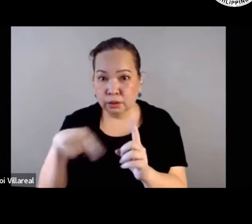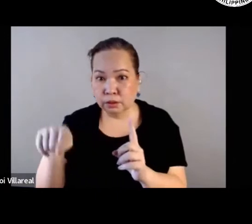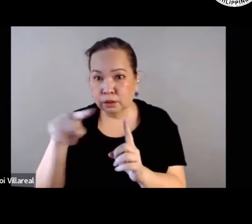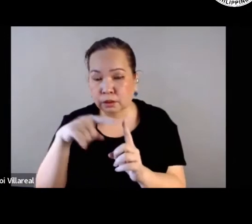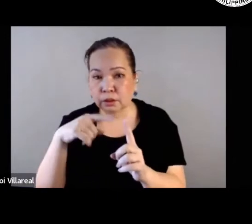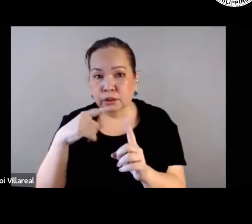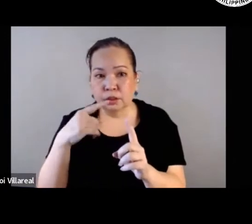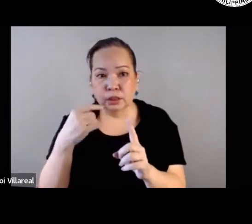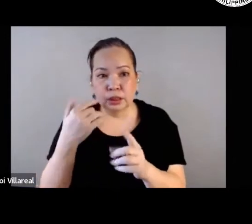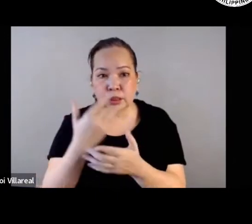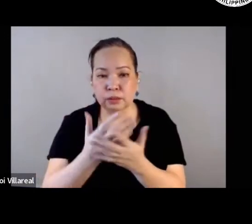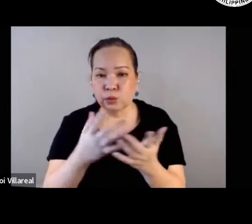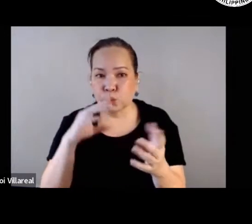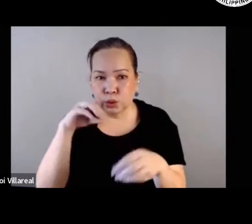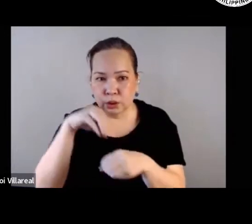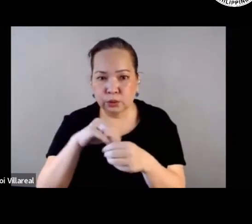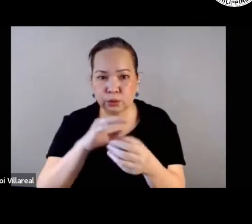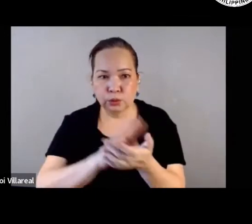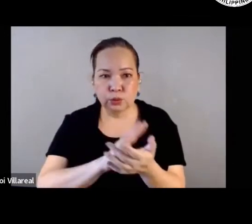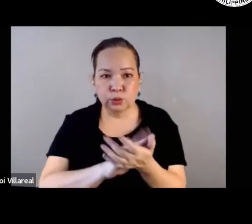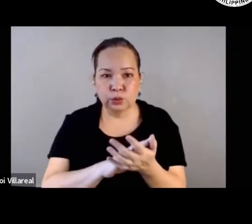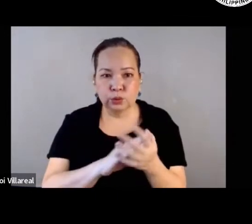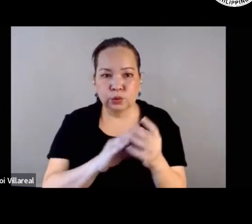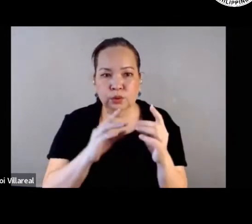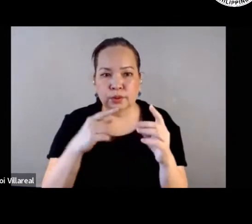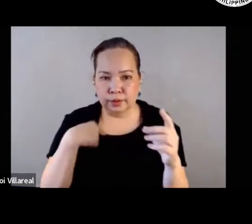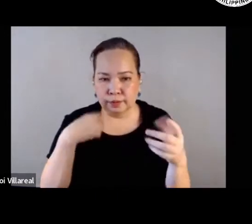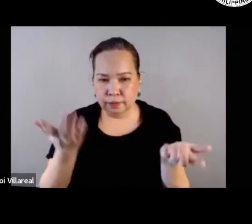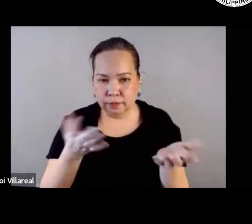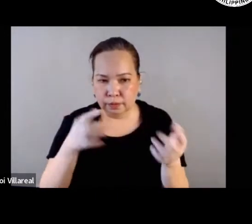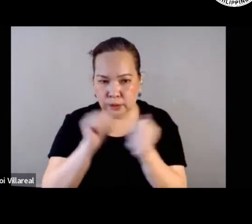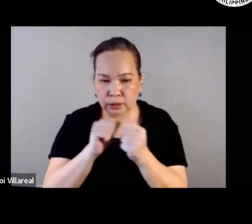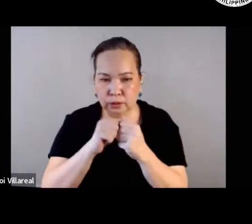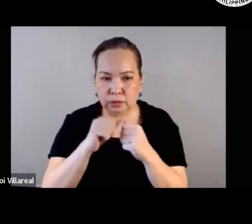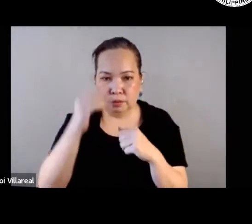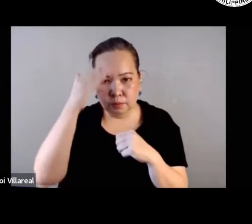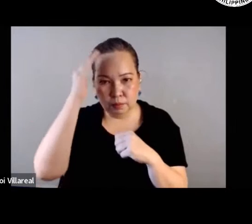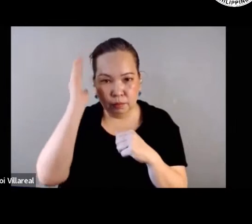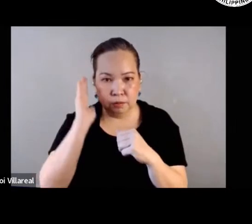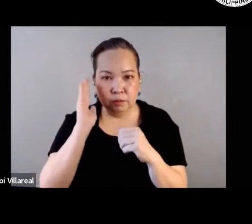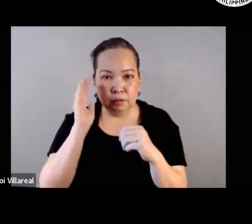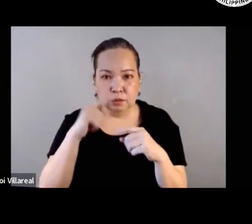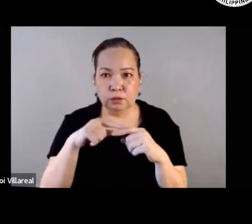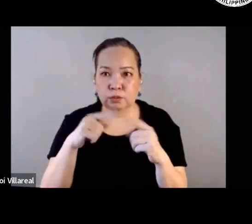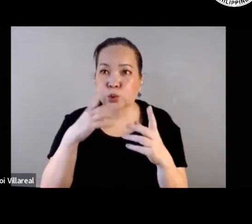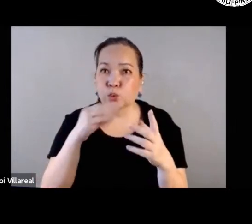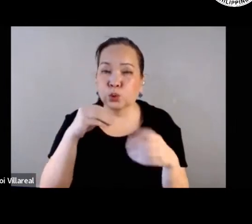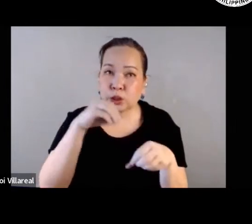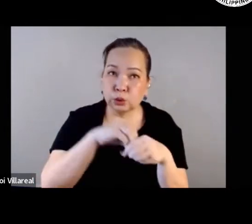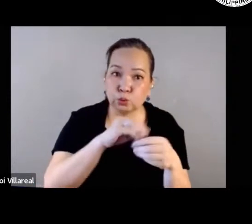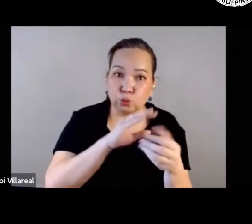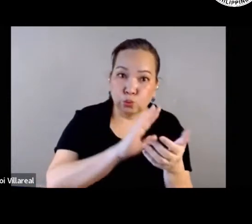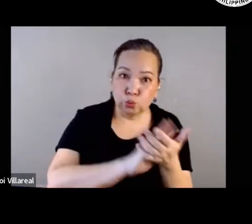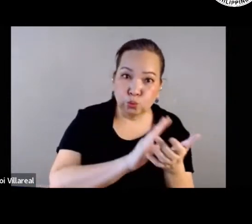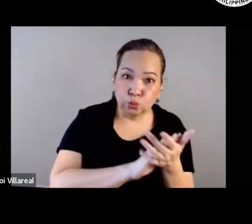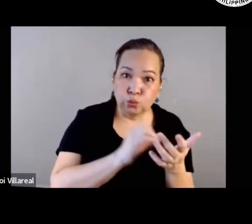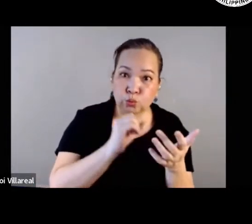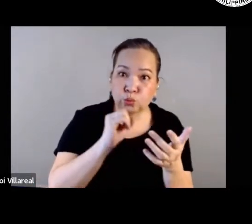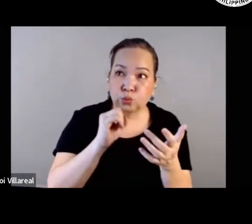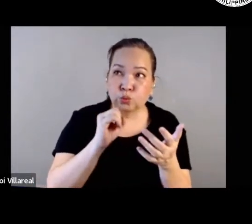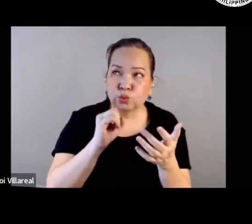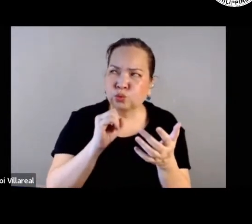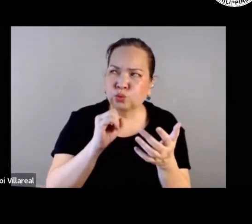school. Hindi yes. Lamang po yung nasa labas ng paaralan, kundi yung mismong nag-aaral